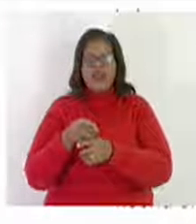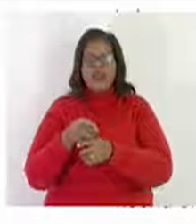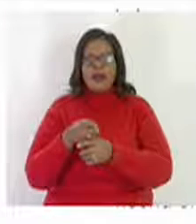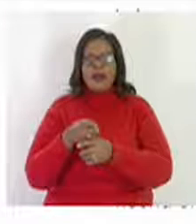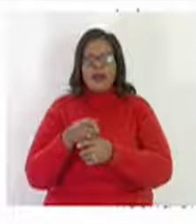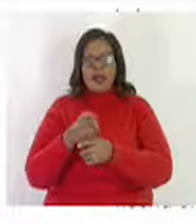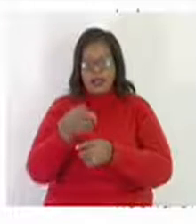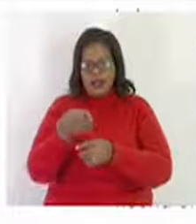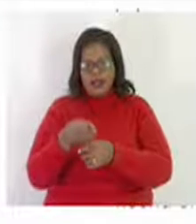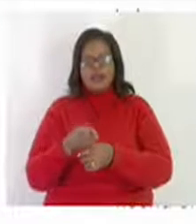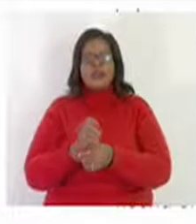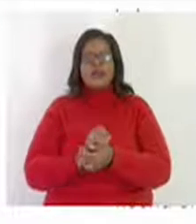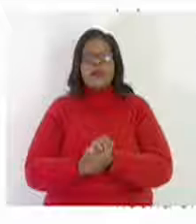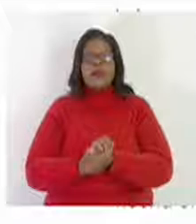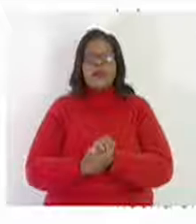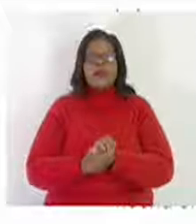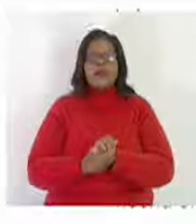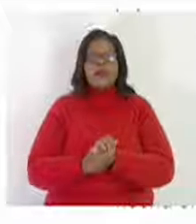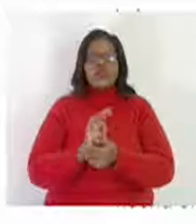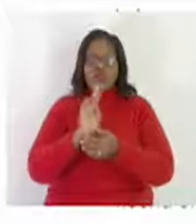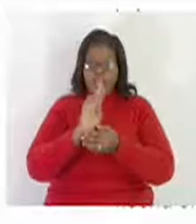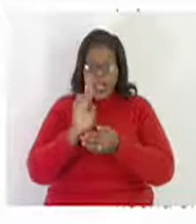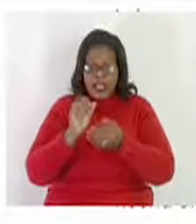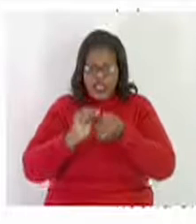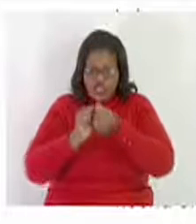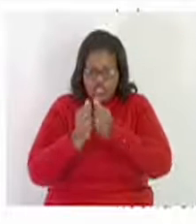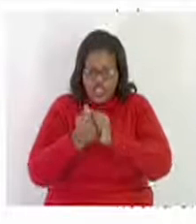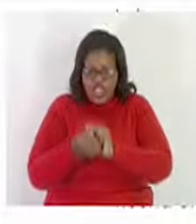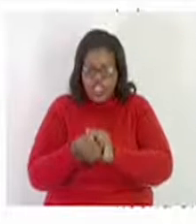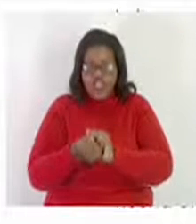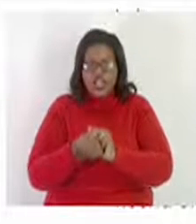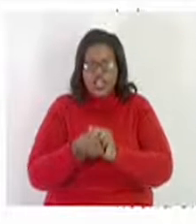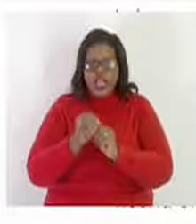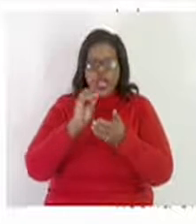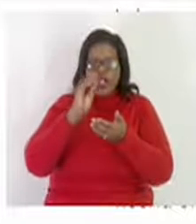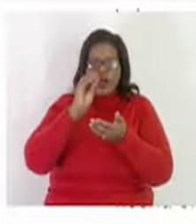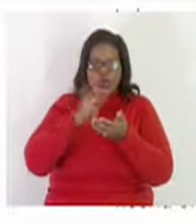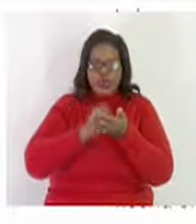at 1,000. So you can just make that correction.